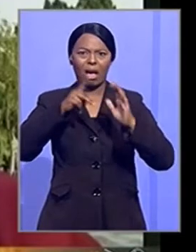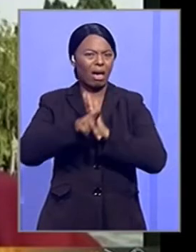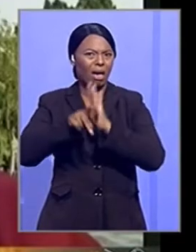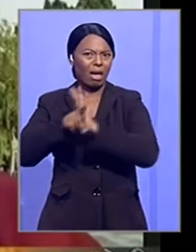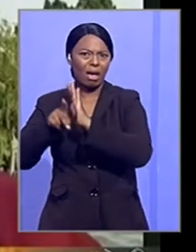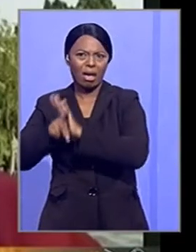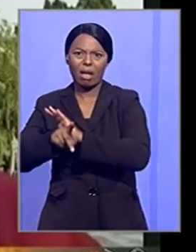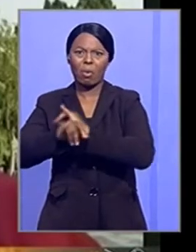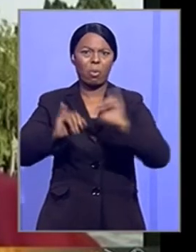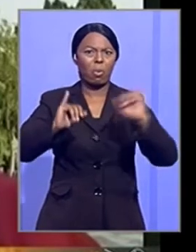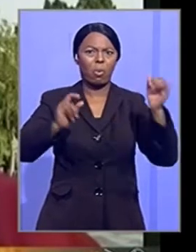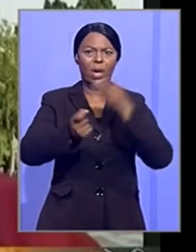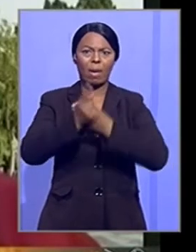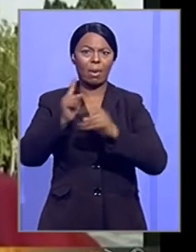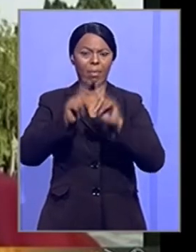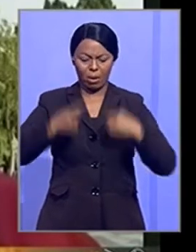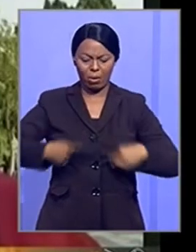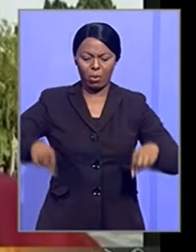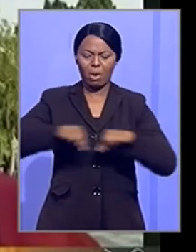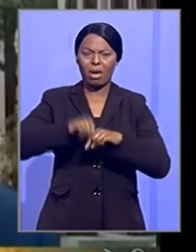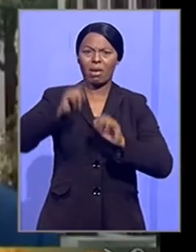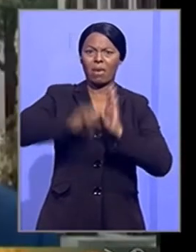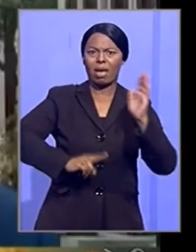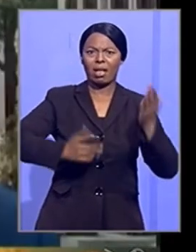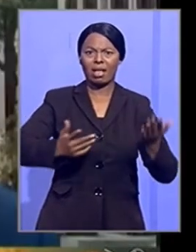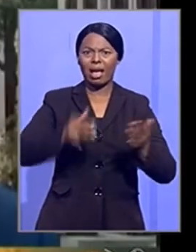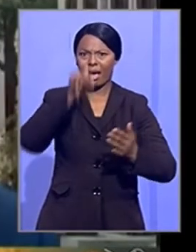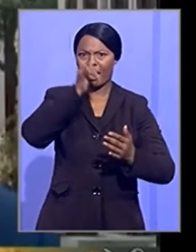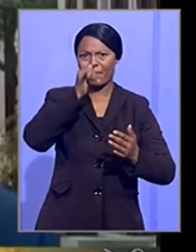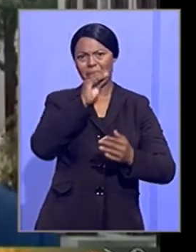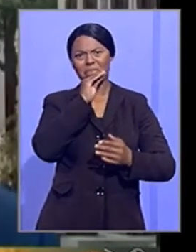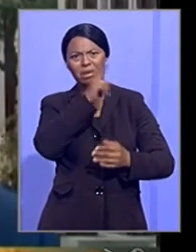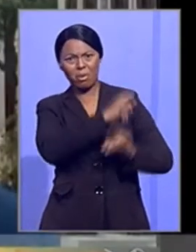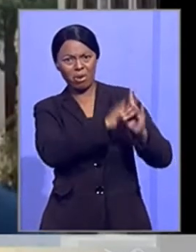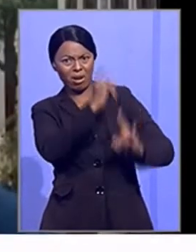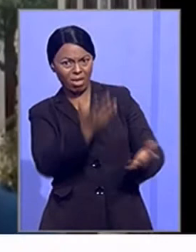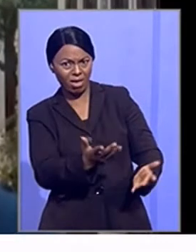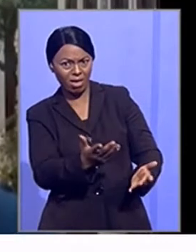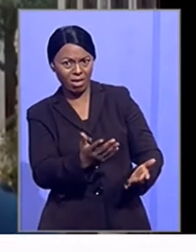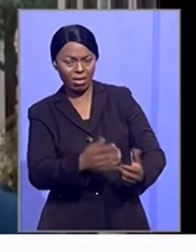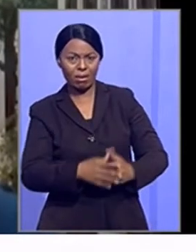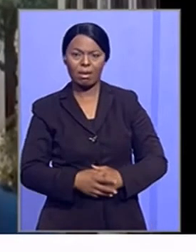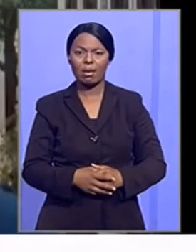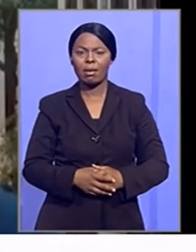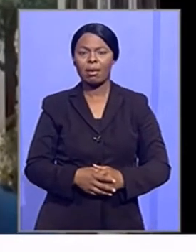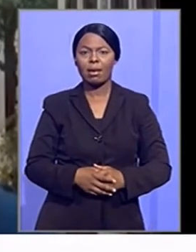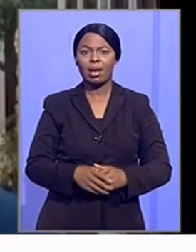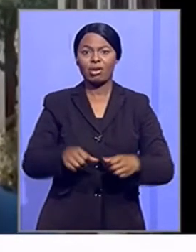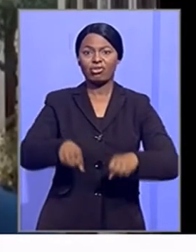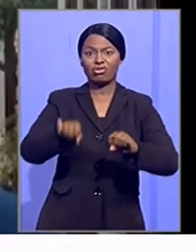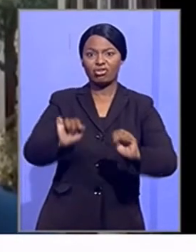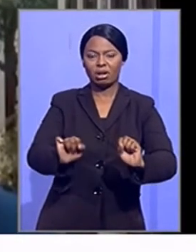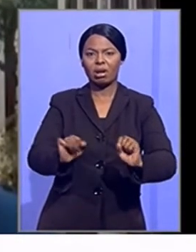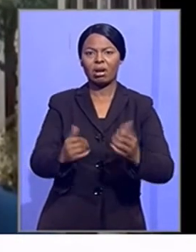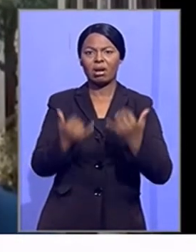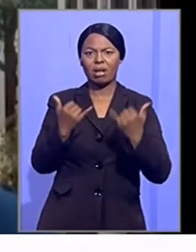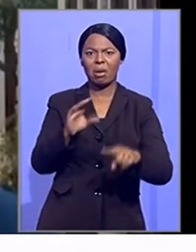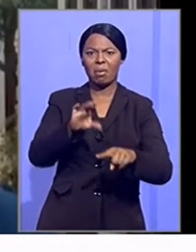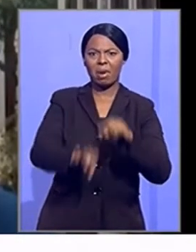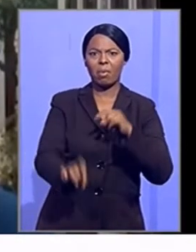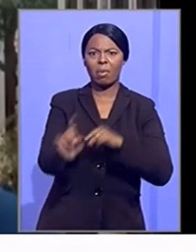failing. The criminals are winning. What is most disturbing for me, Chairperson, is when we come to women